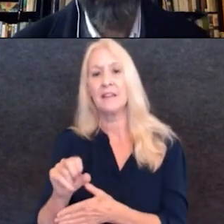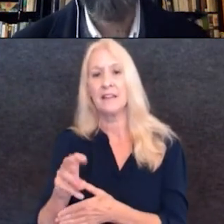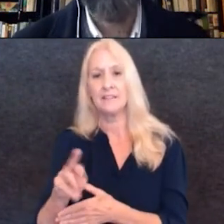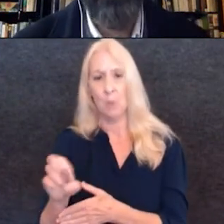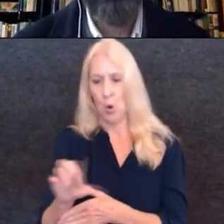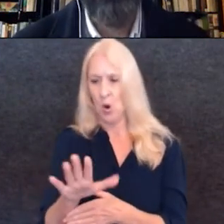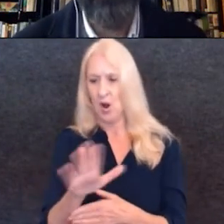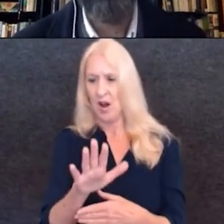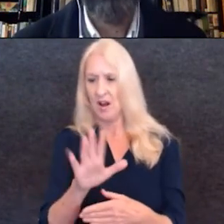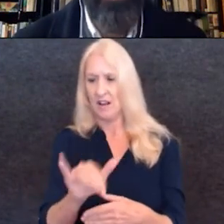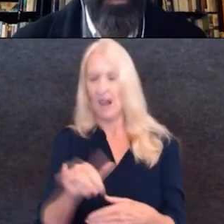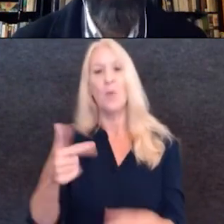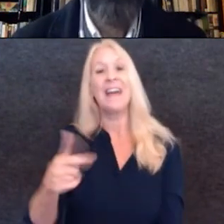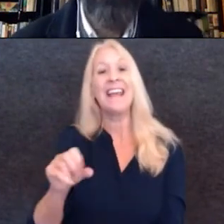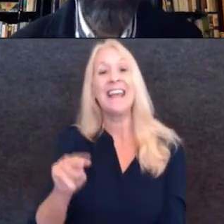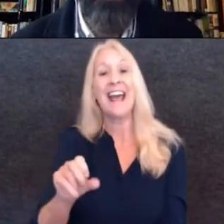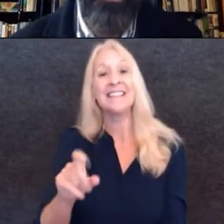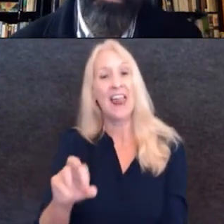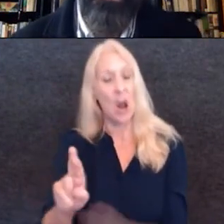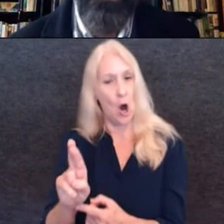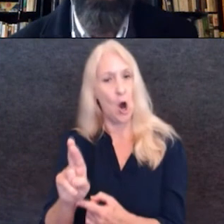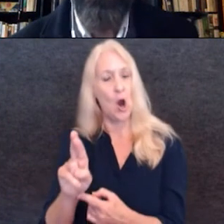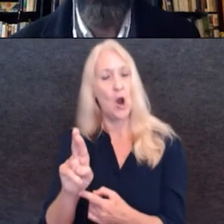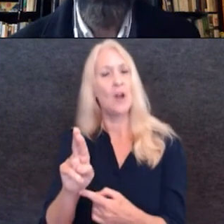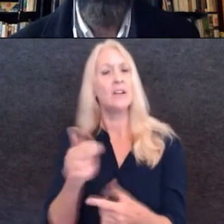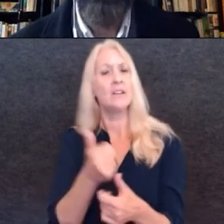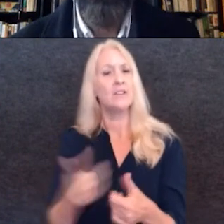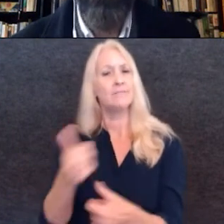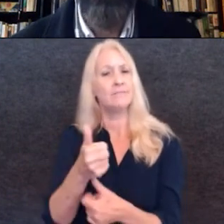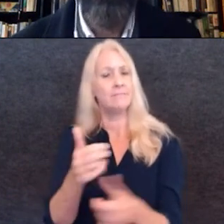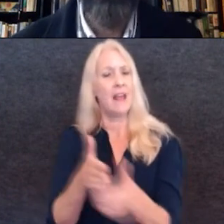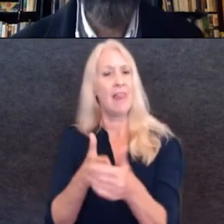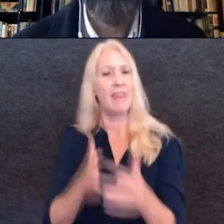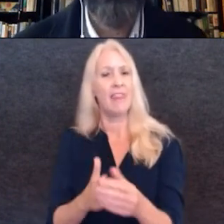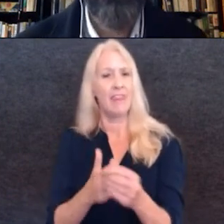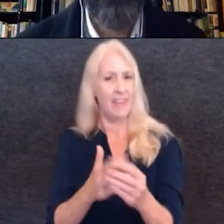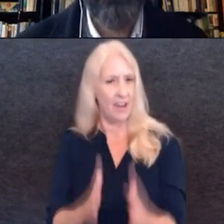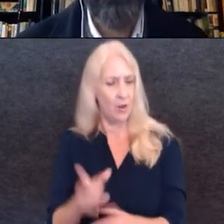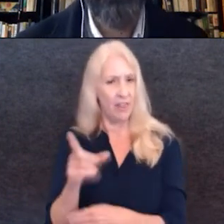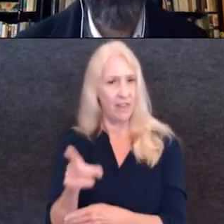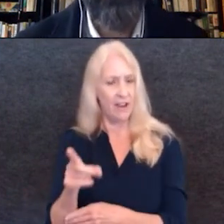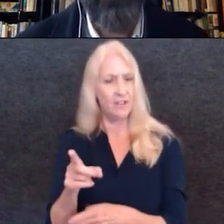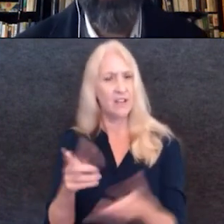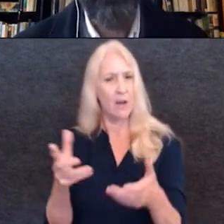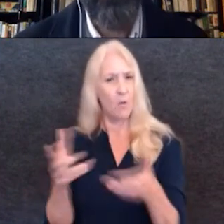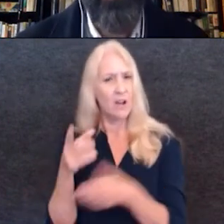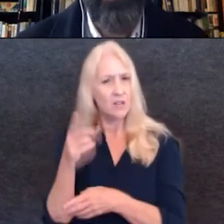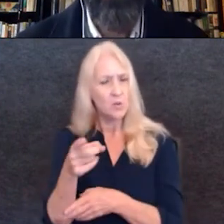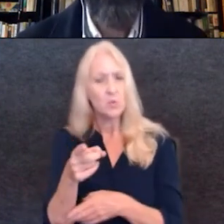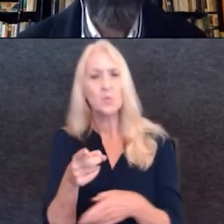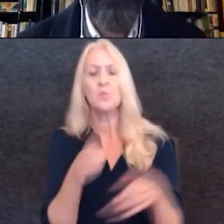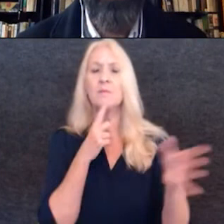leader at Gensler. Tell everybody, I'm going to just show some images while you talk about